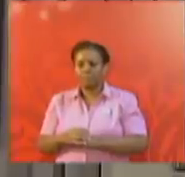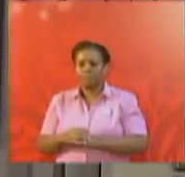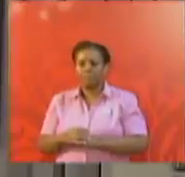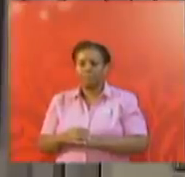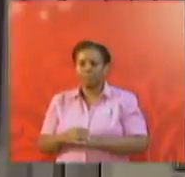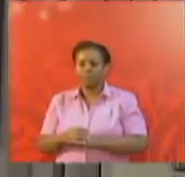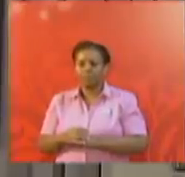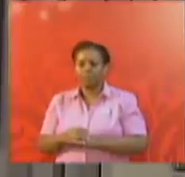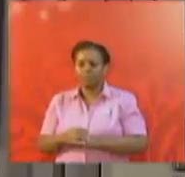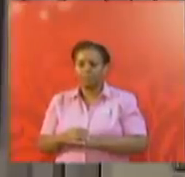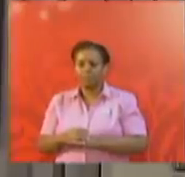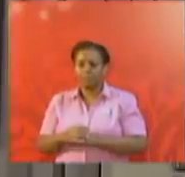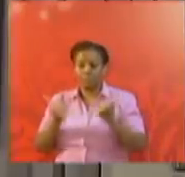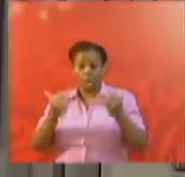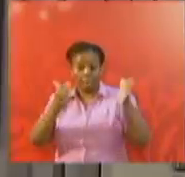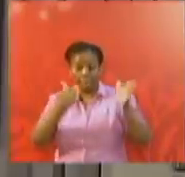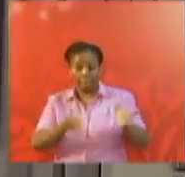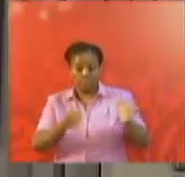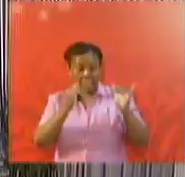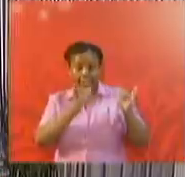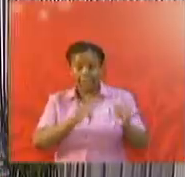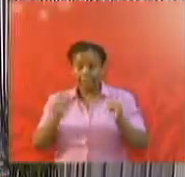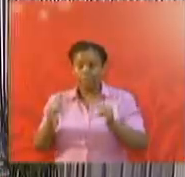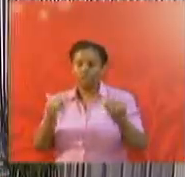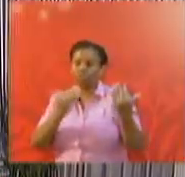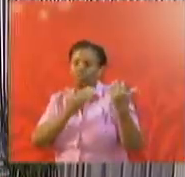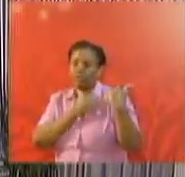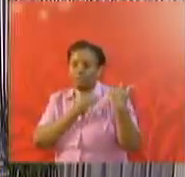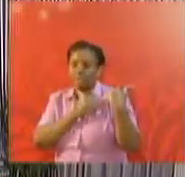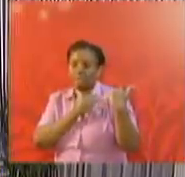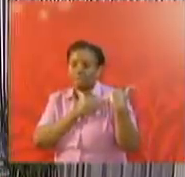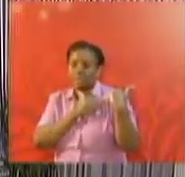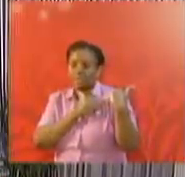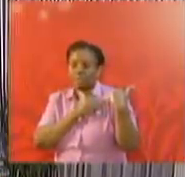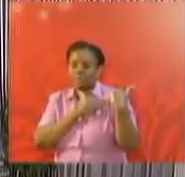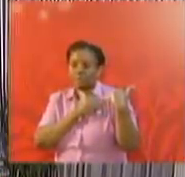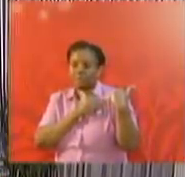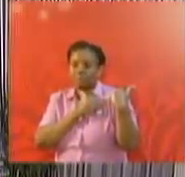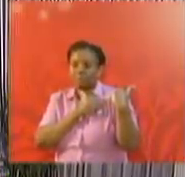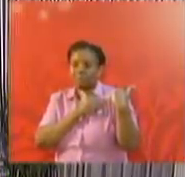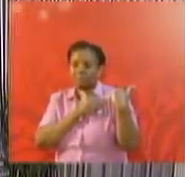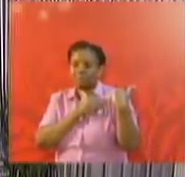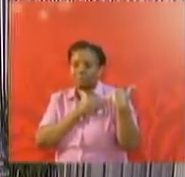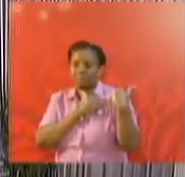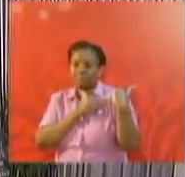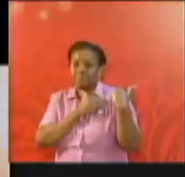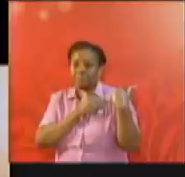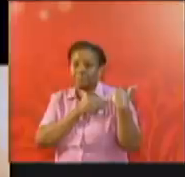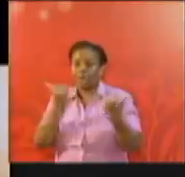here, will reap tremendous rewards. Thank you very much. Okay, thank you. We move now to TV6,